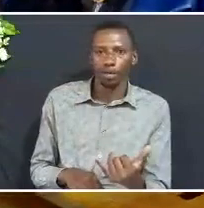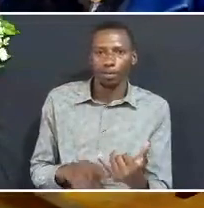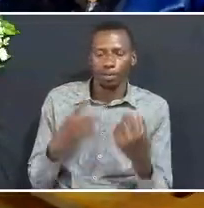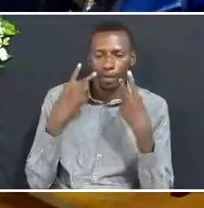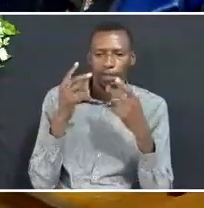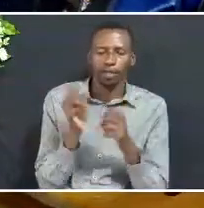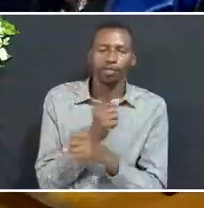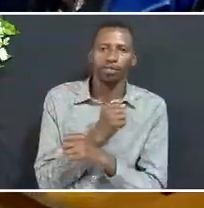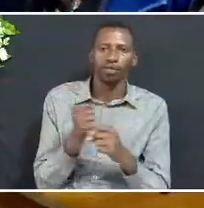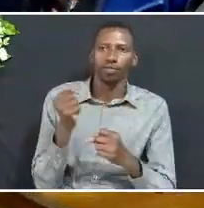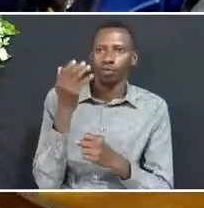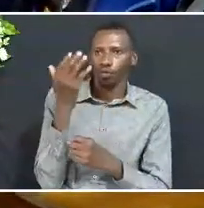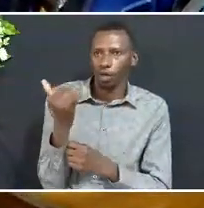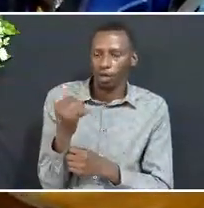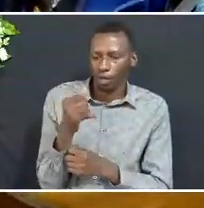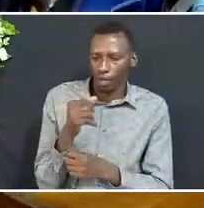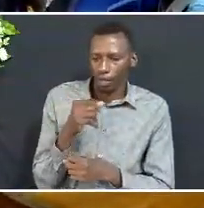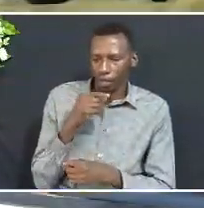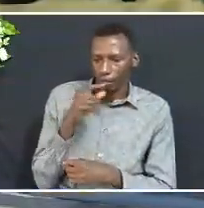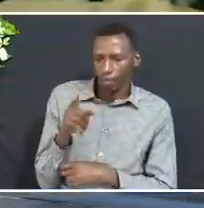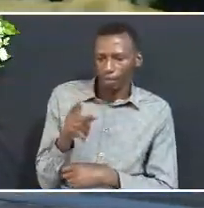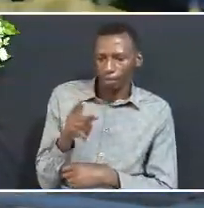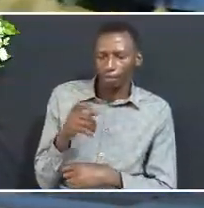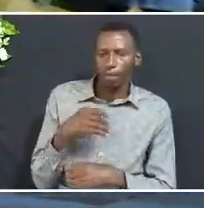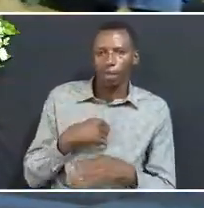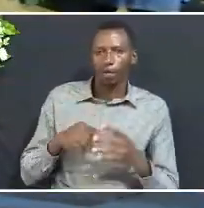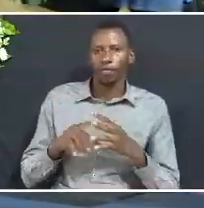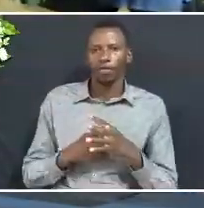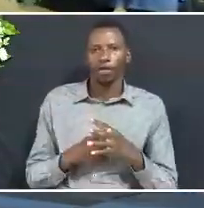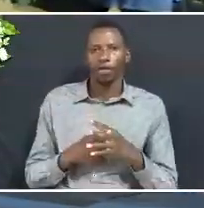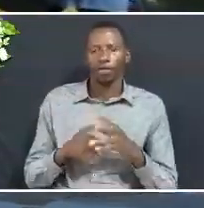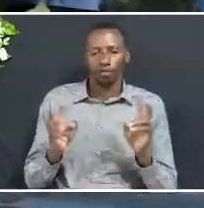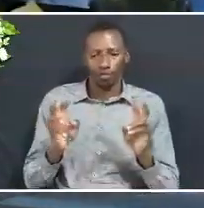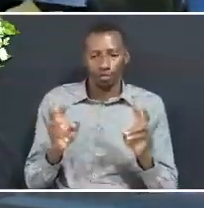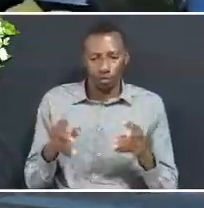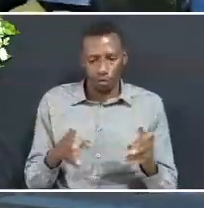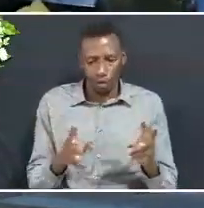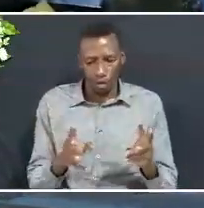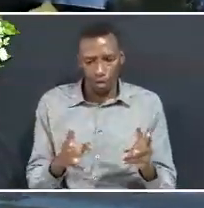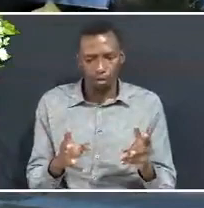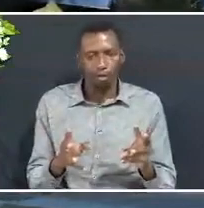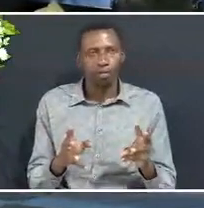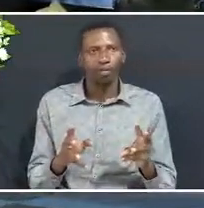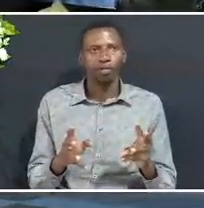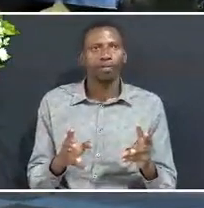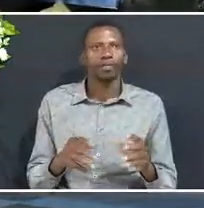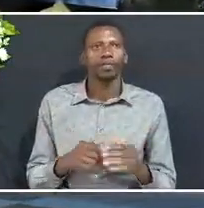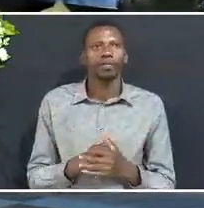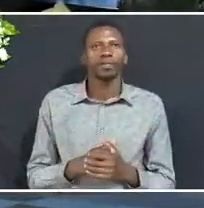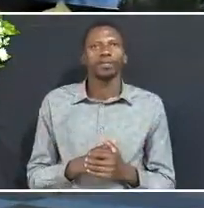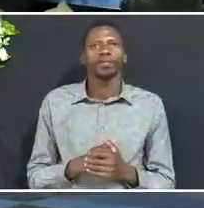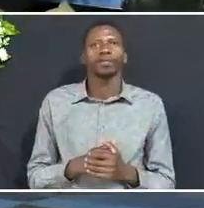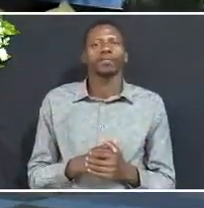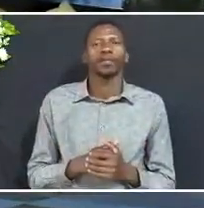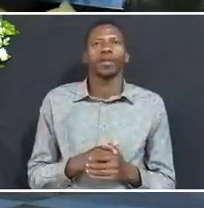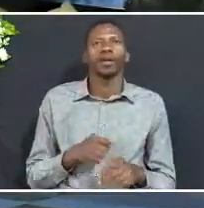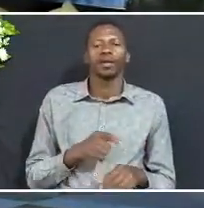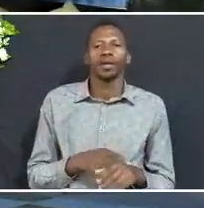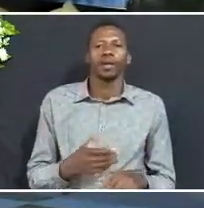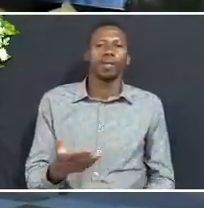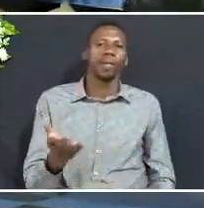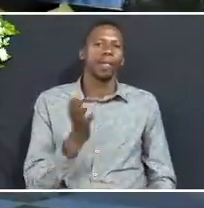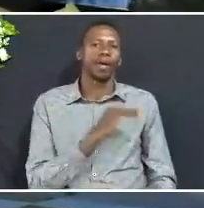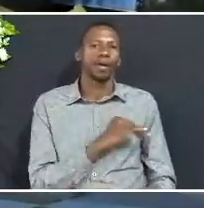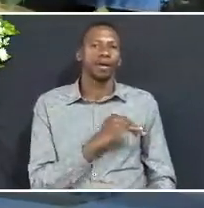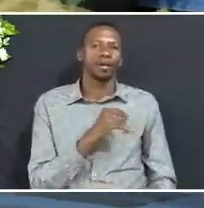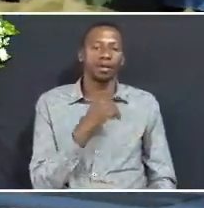because he had also started to find his way of helping himself catch up with them. So while they went back, the